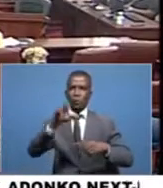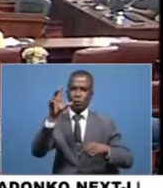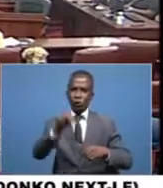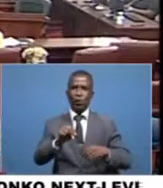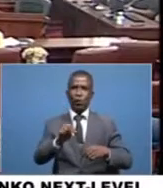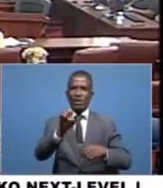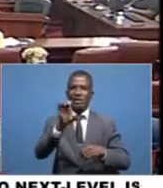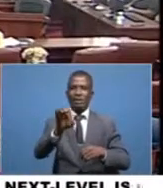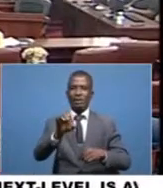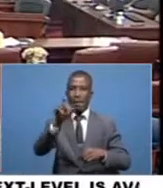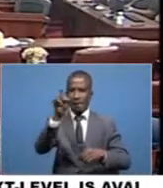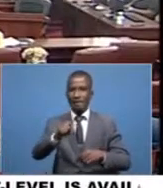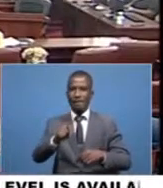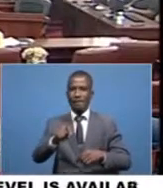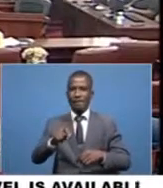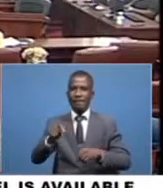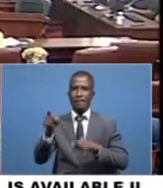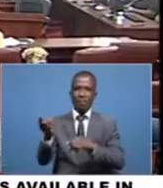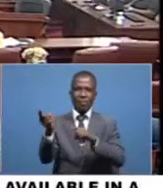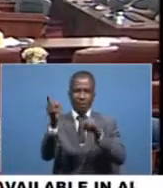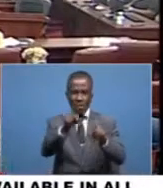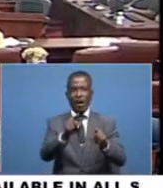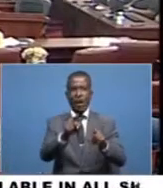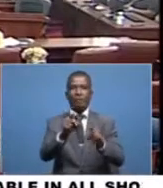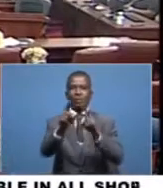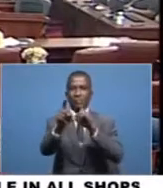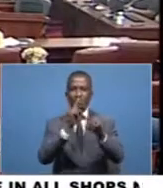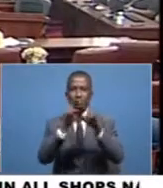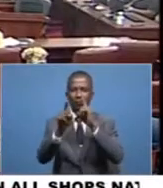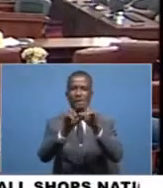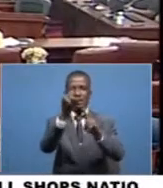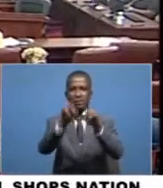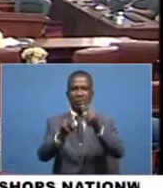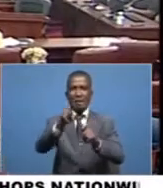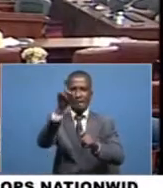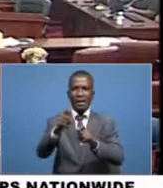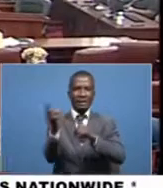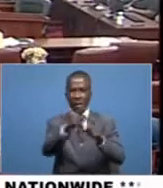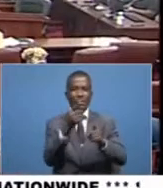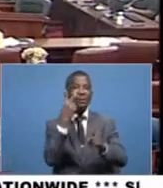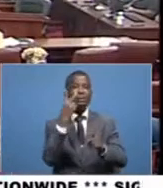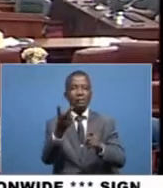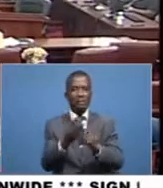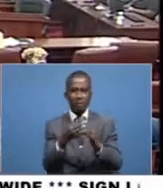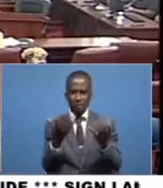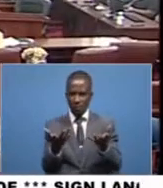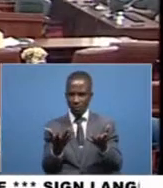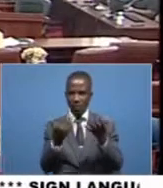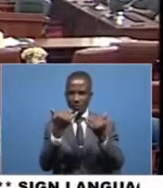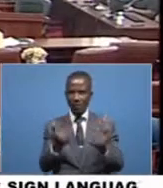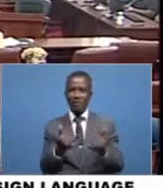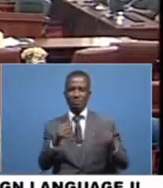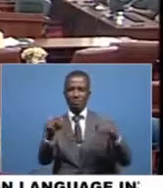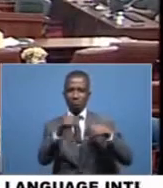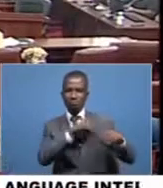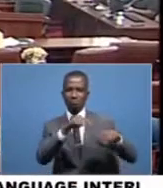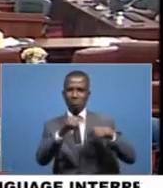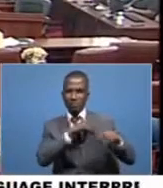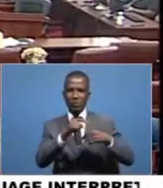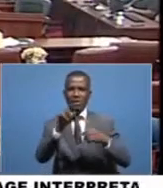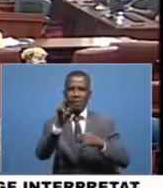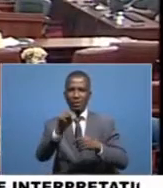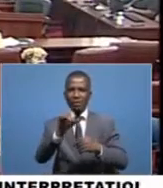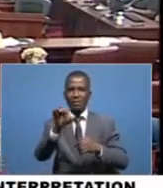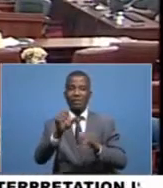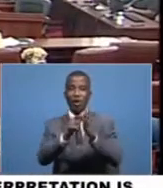respondents, especially the first respondent, cannot refuse to adduce evidence in this petition. The grounds upon which counsel for the petitioner opposed